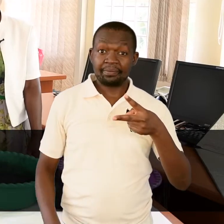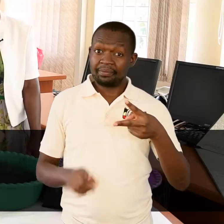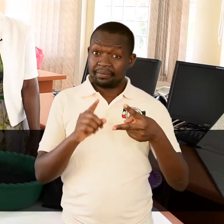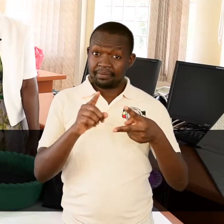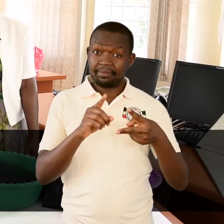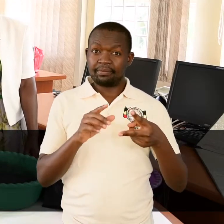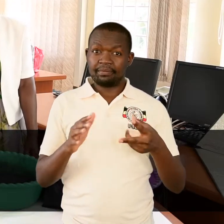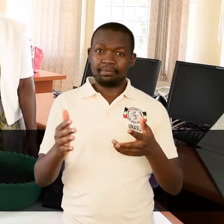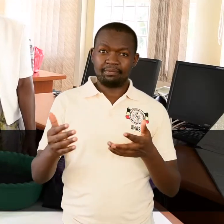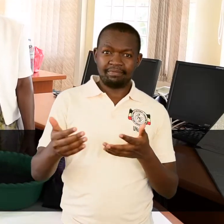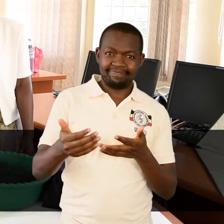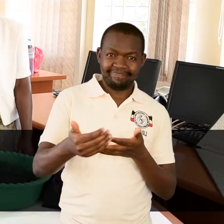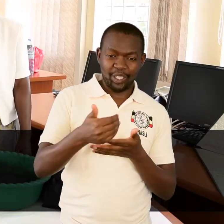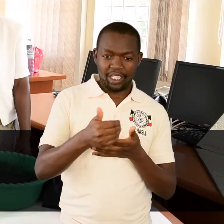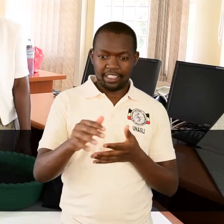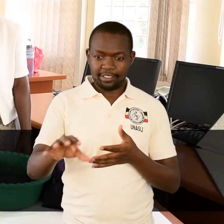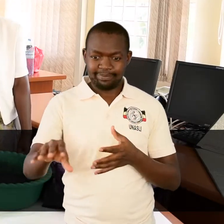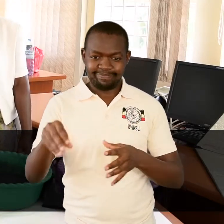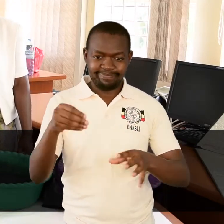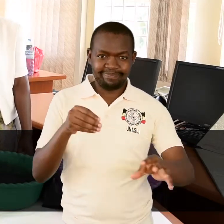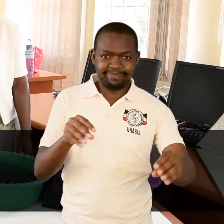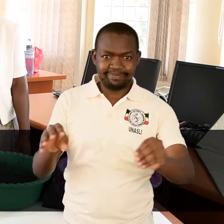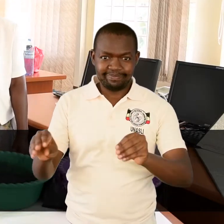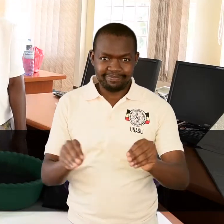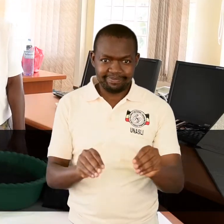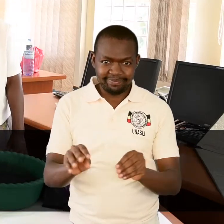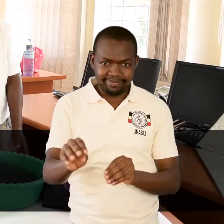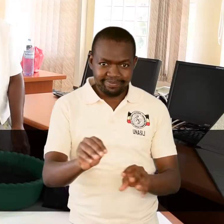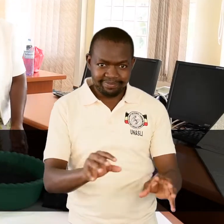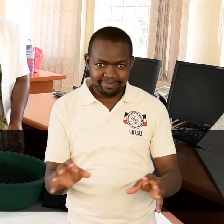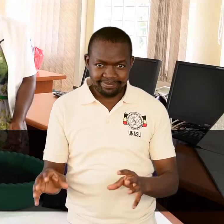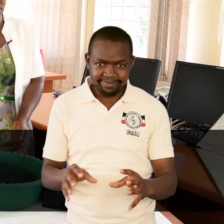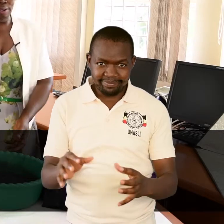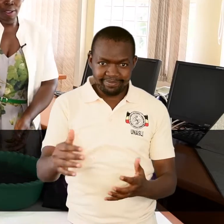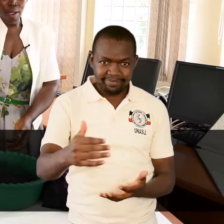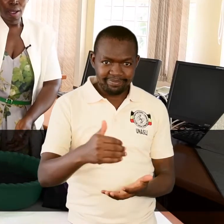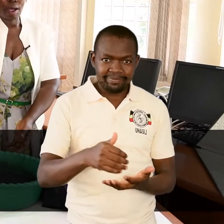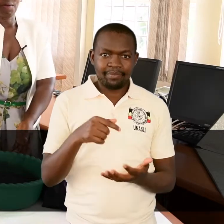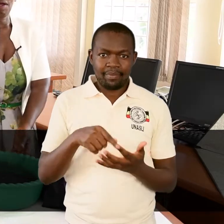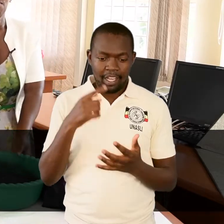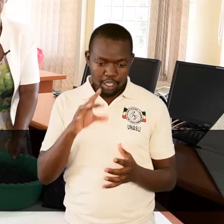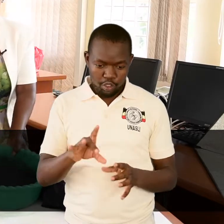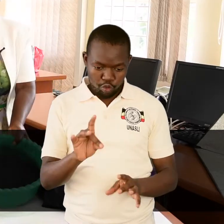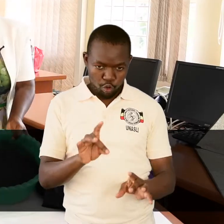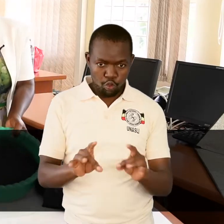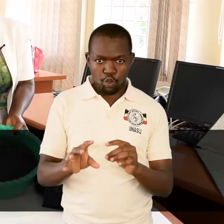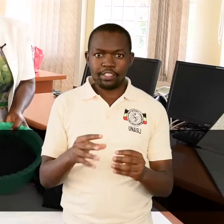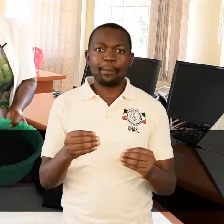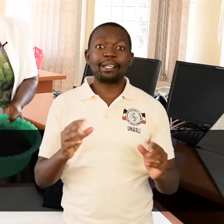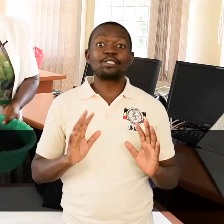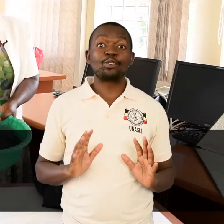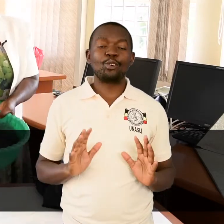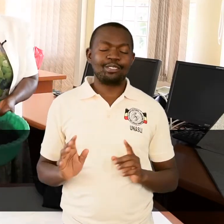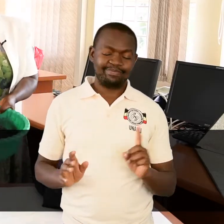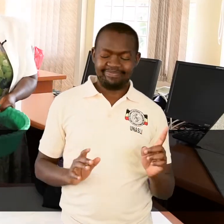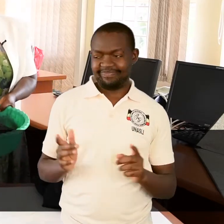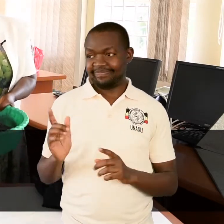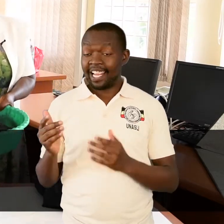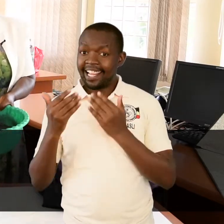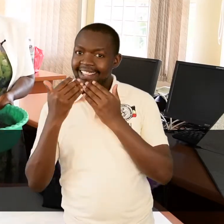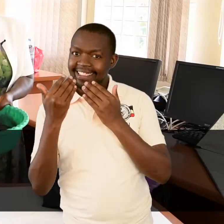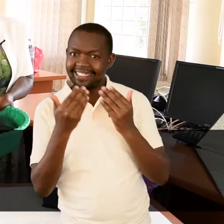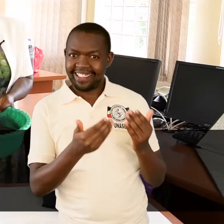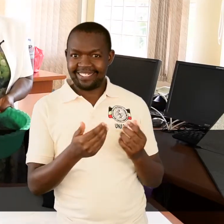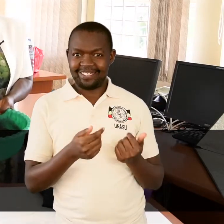collect and sort the materials. Thank you, John. We have already collected our charcoal